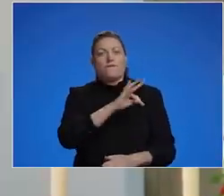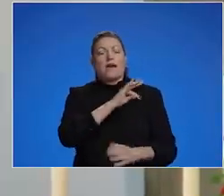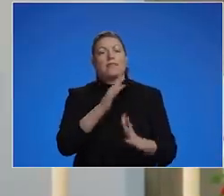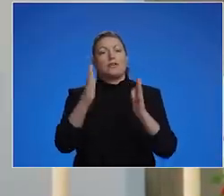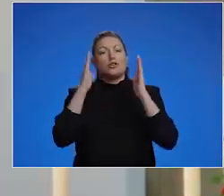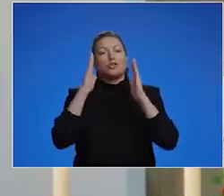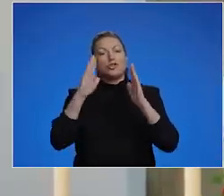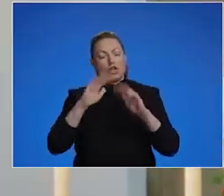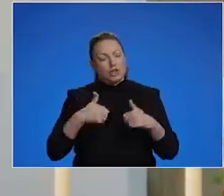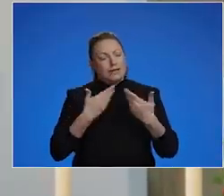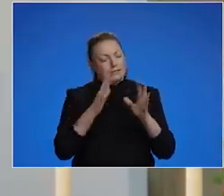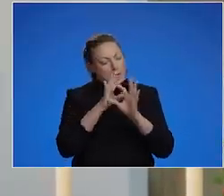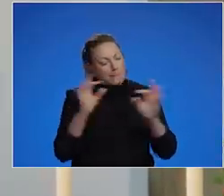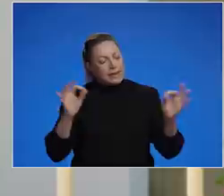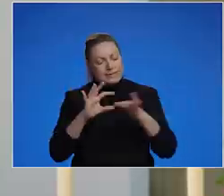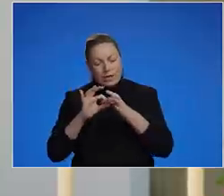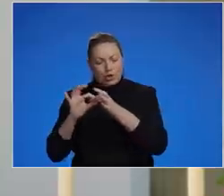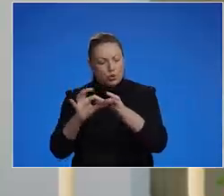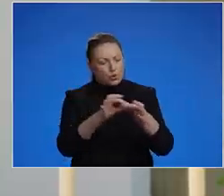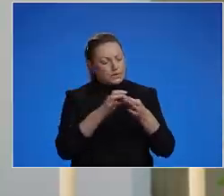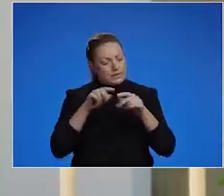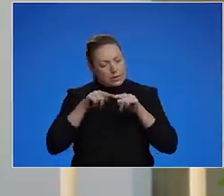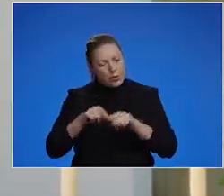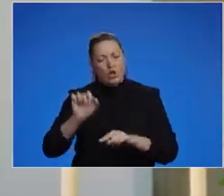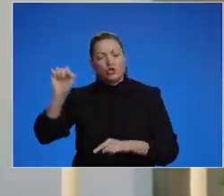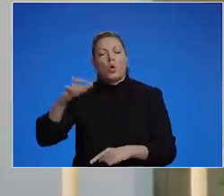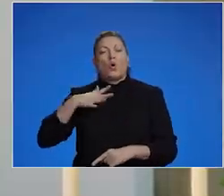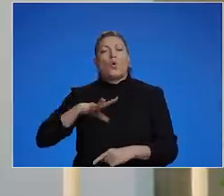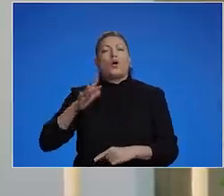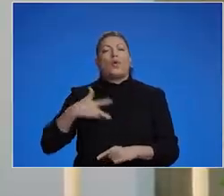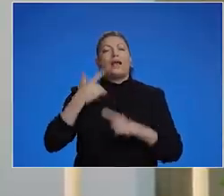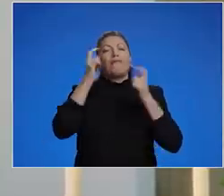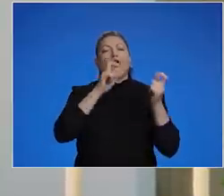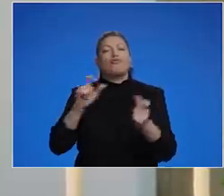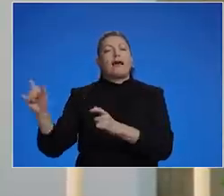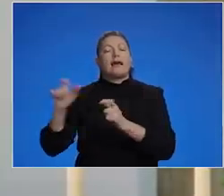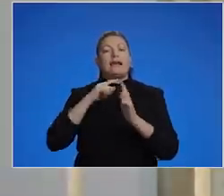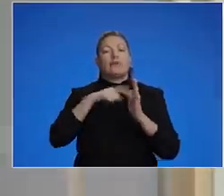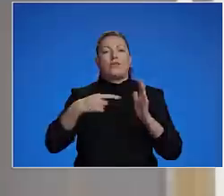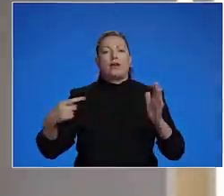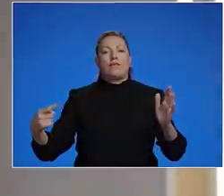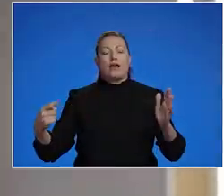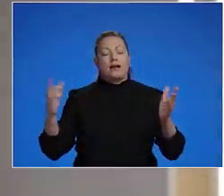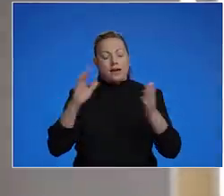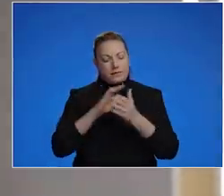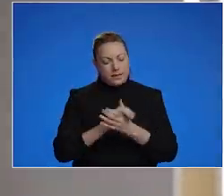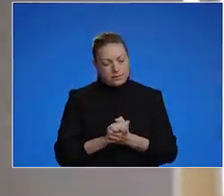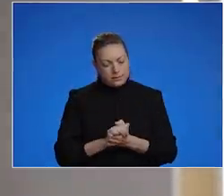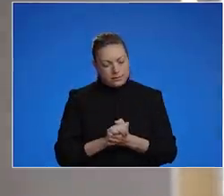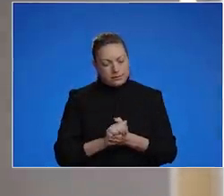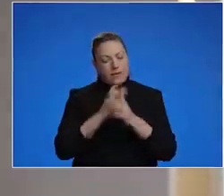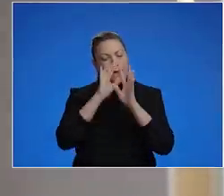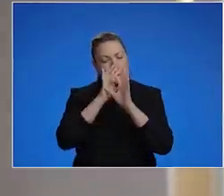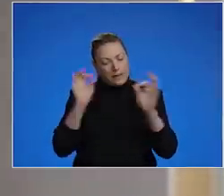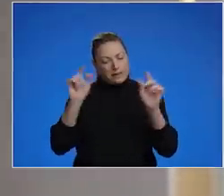peace and unity in accordance with your will, who live and reign for ever and ever. Amen. The peace of the